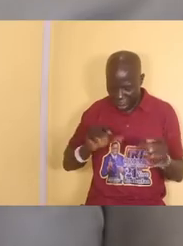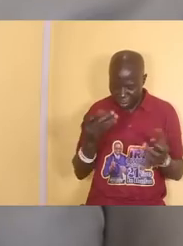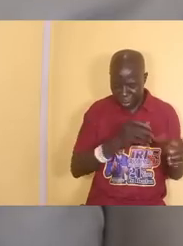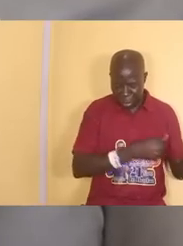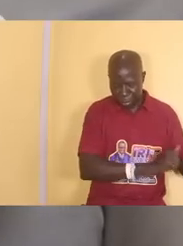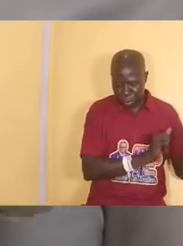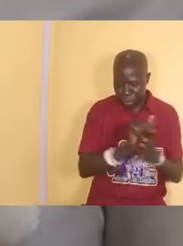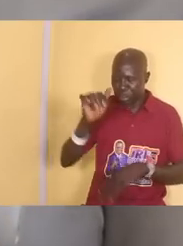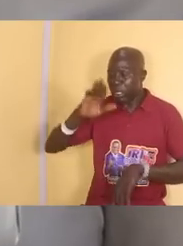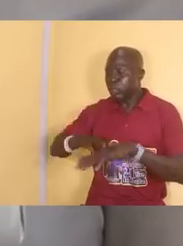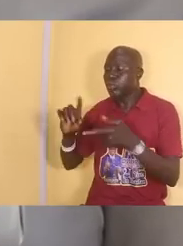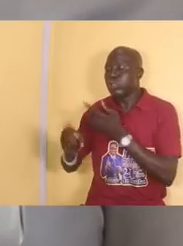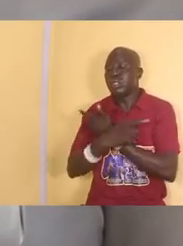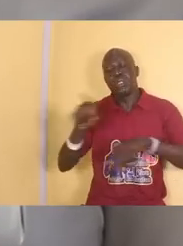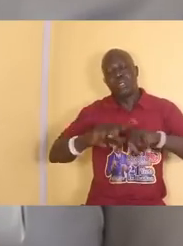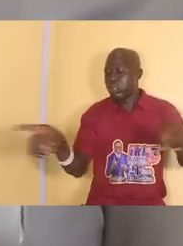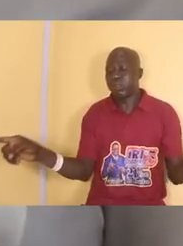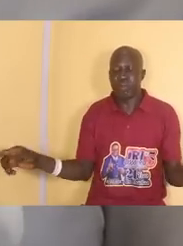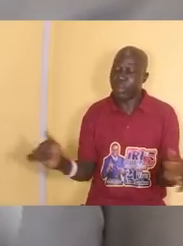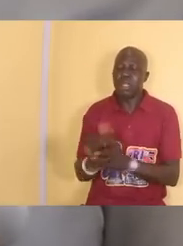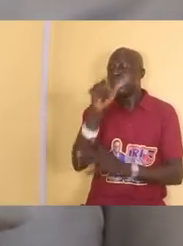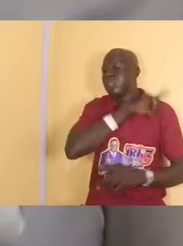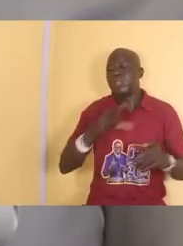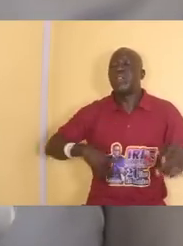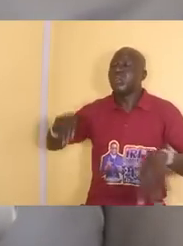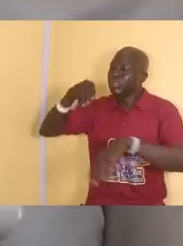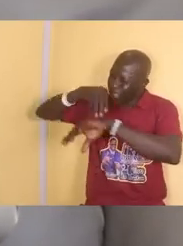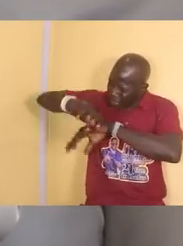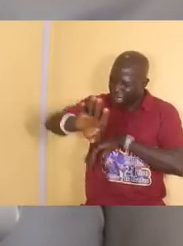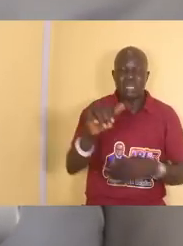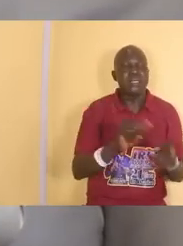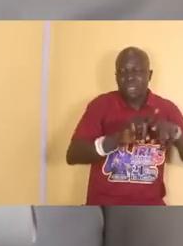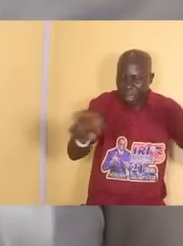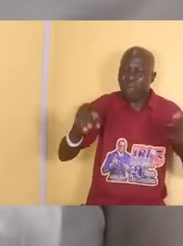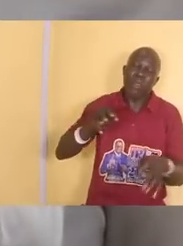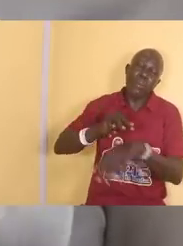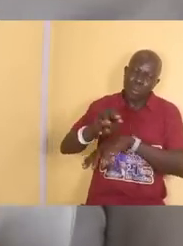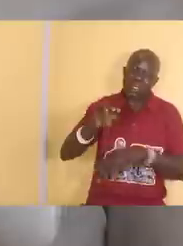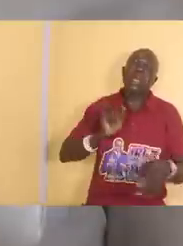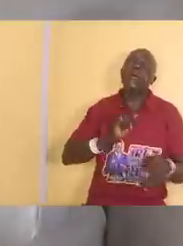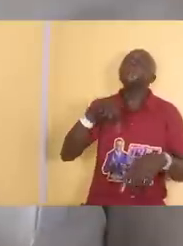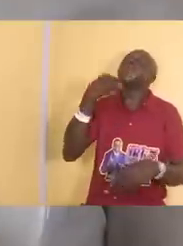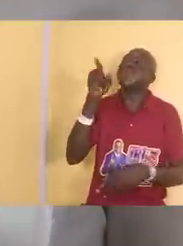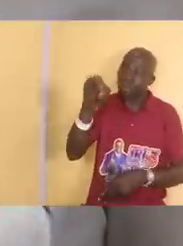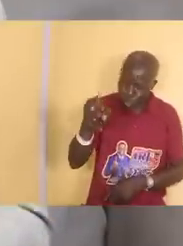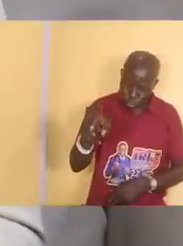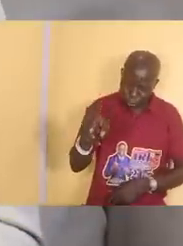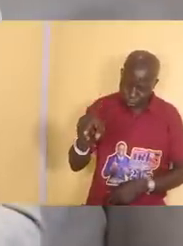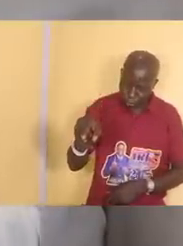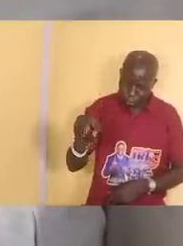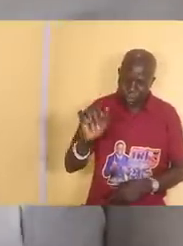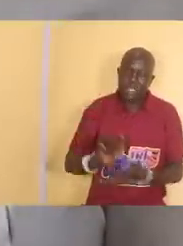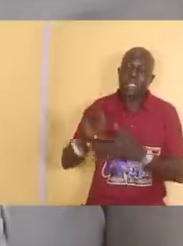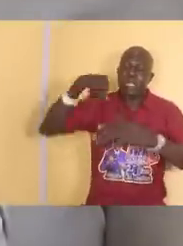Apostles. Today will be different. The last time a different message. And I will deliver to